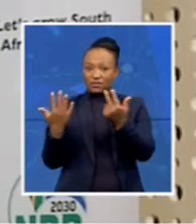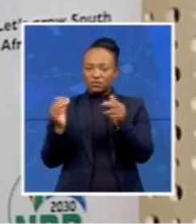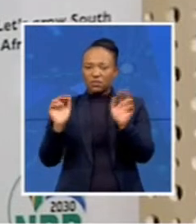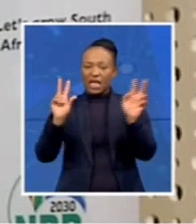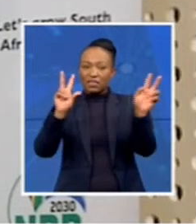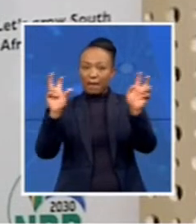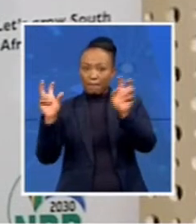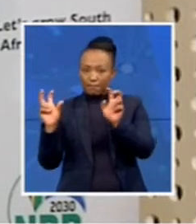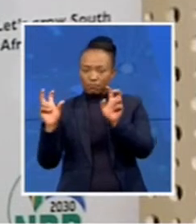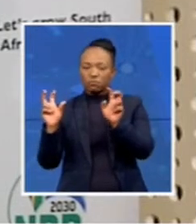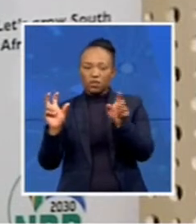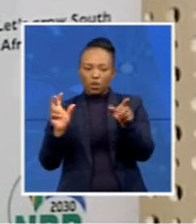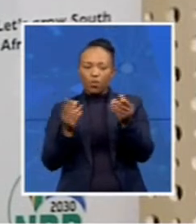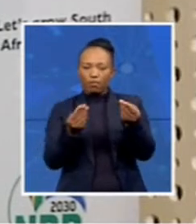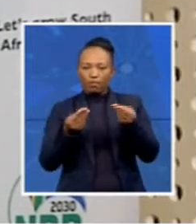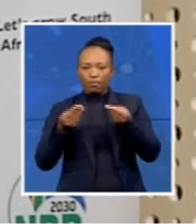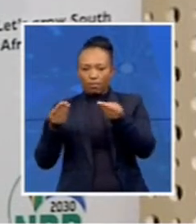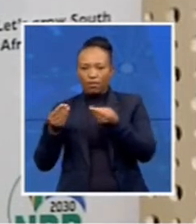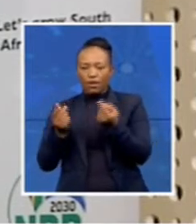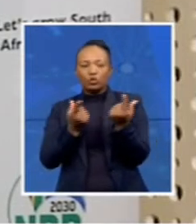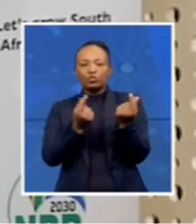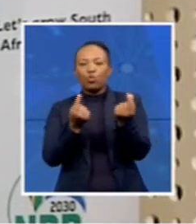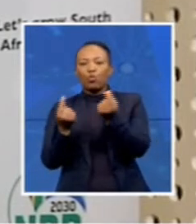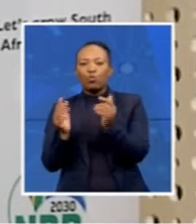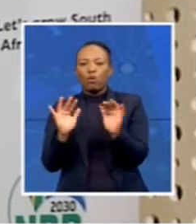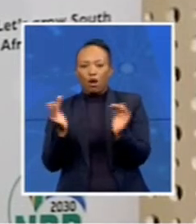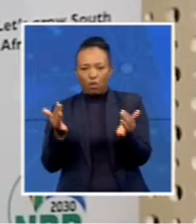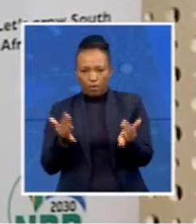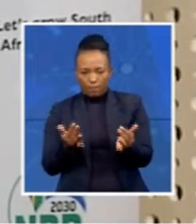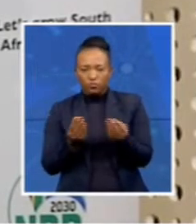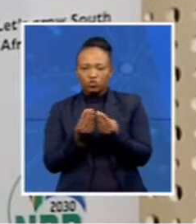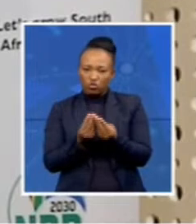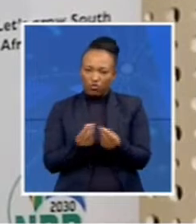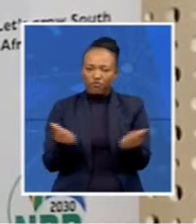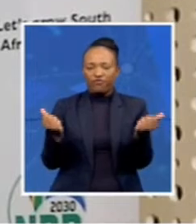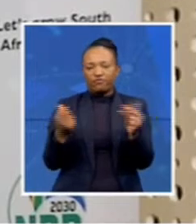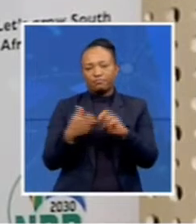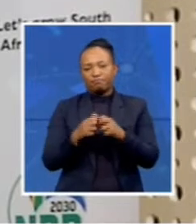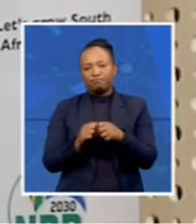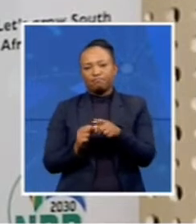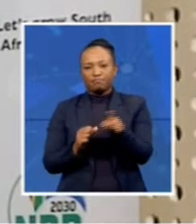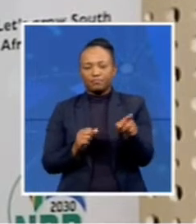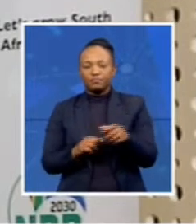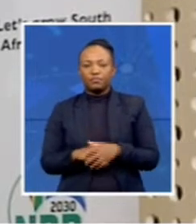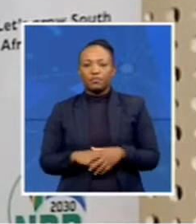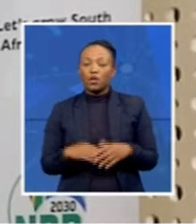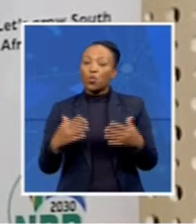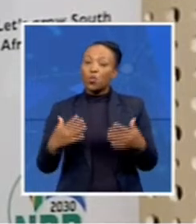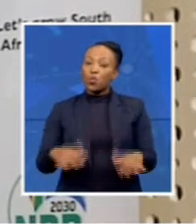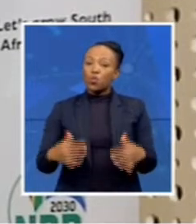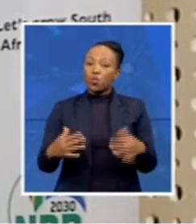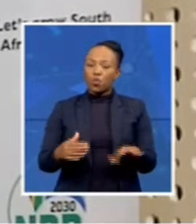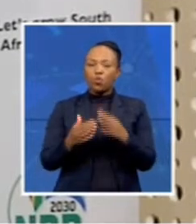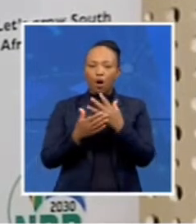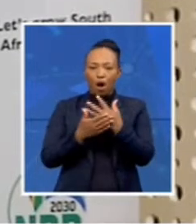outcomes themselves were of very high quality, and we were very impressed with